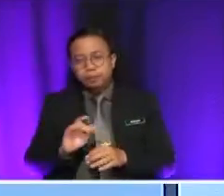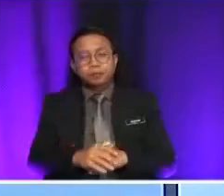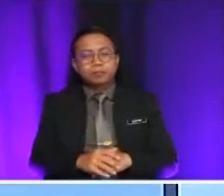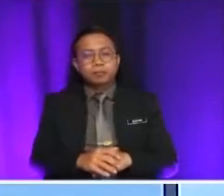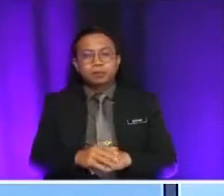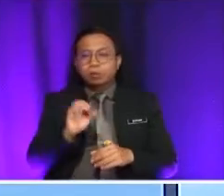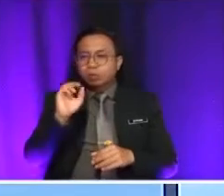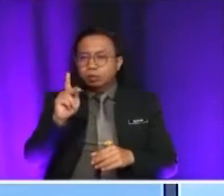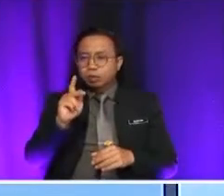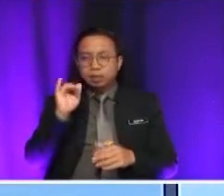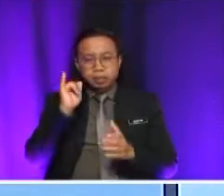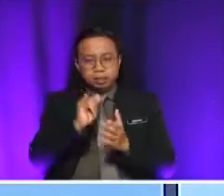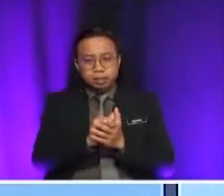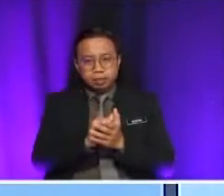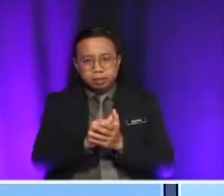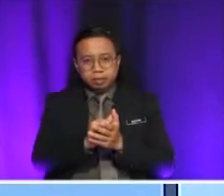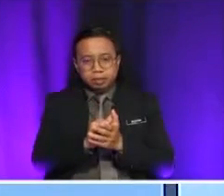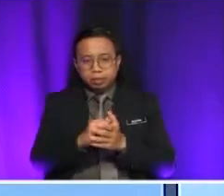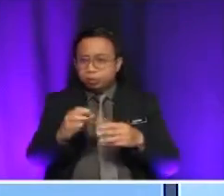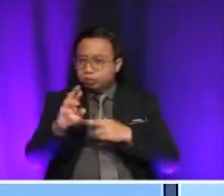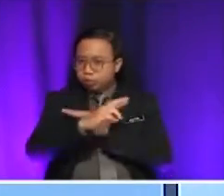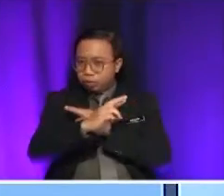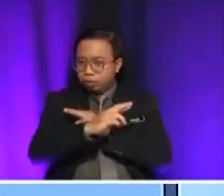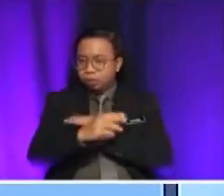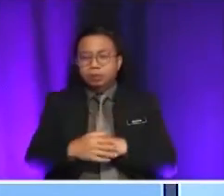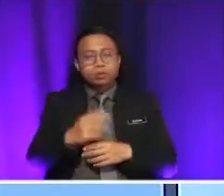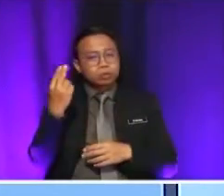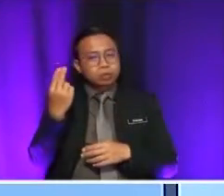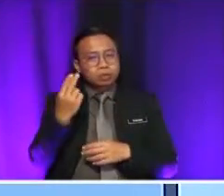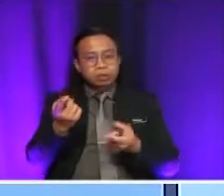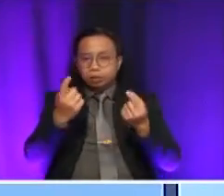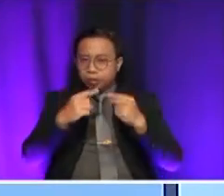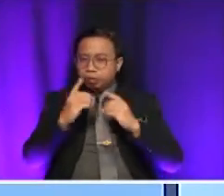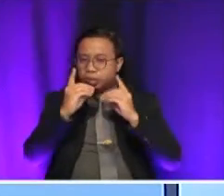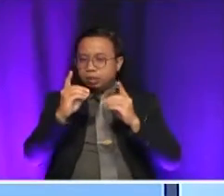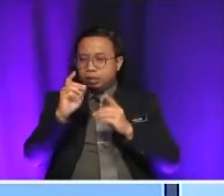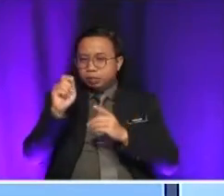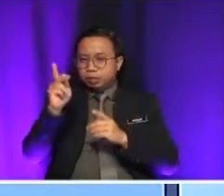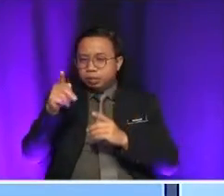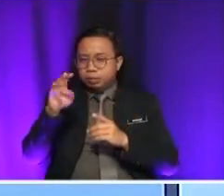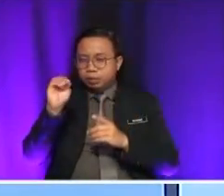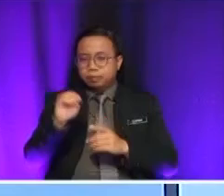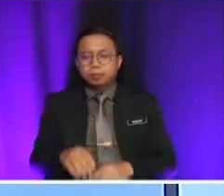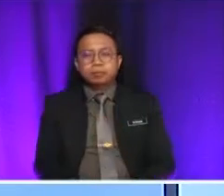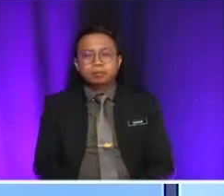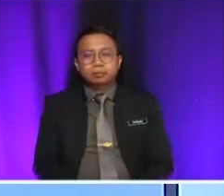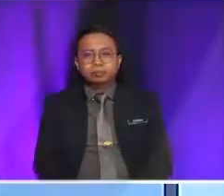definitely. Okay, that's the cue now. We're going for a short break as usual. So we'll be right back here on DD TV KPM.